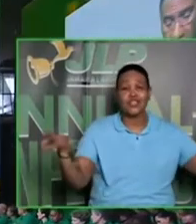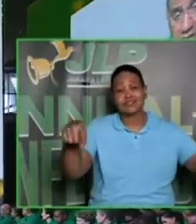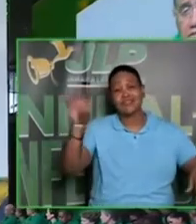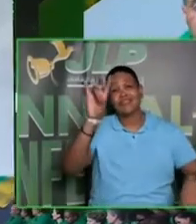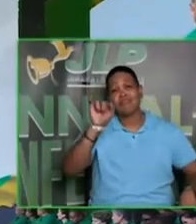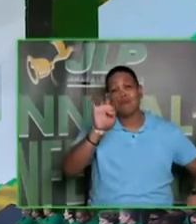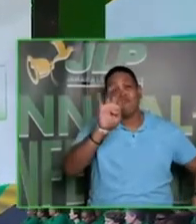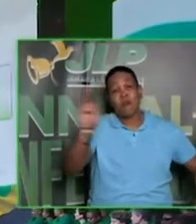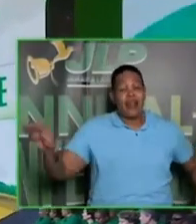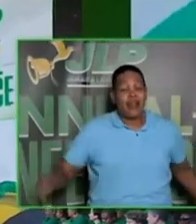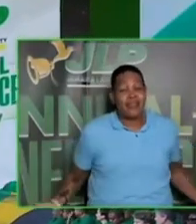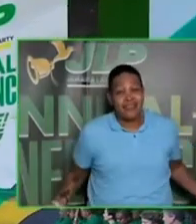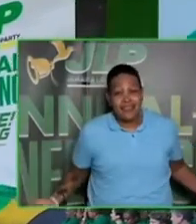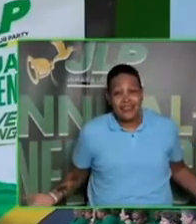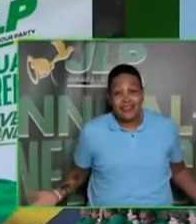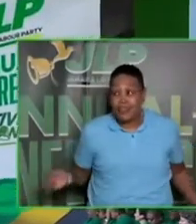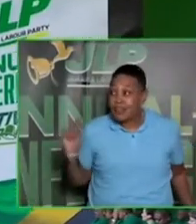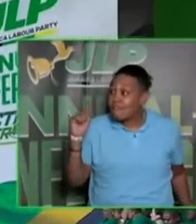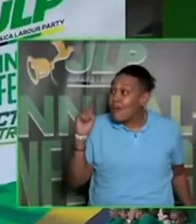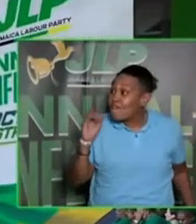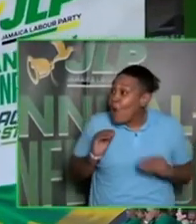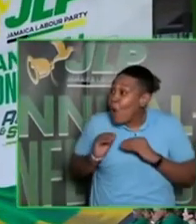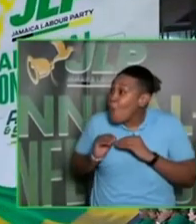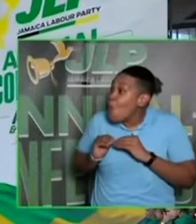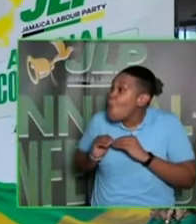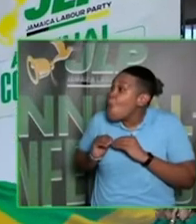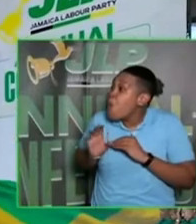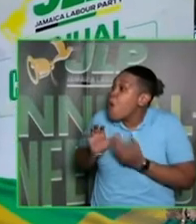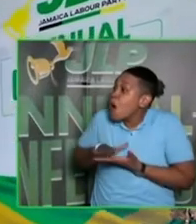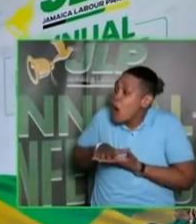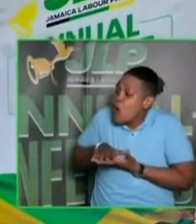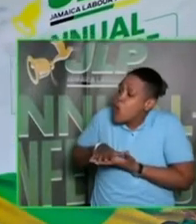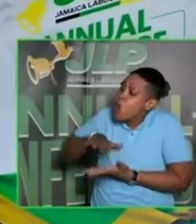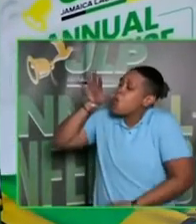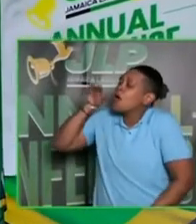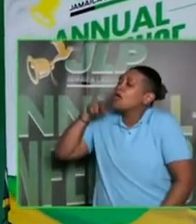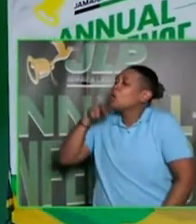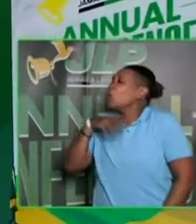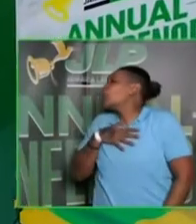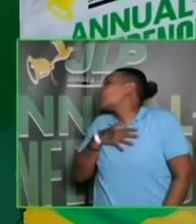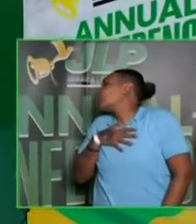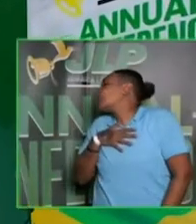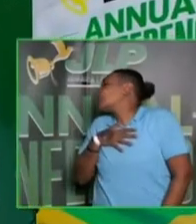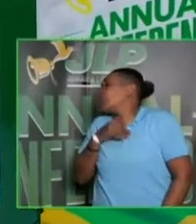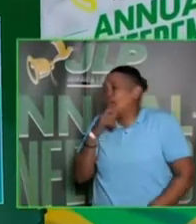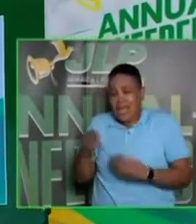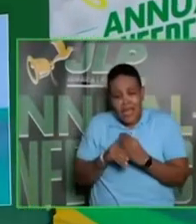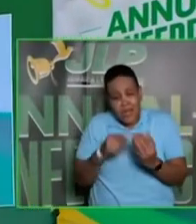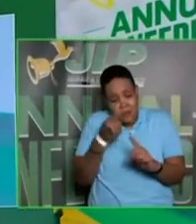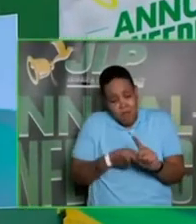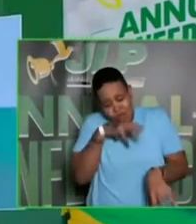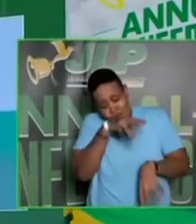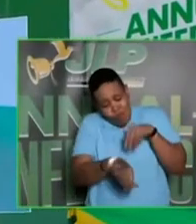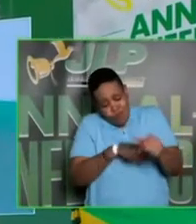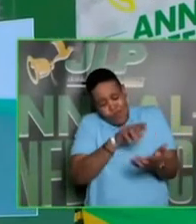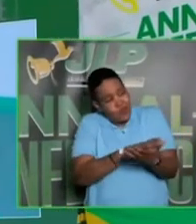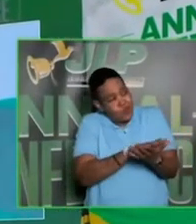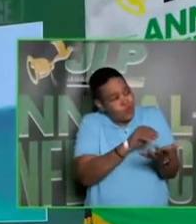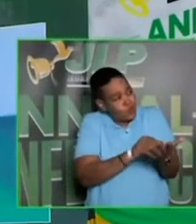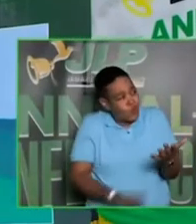This is a massive increase in allocation for the nutrition of our students.